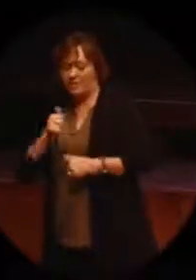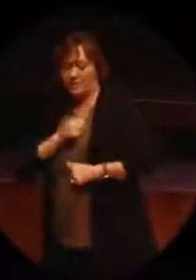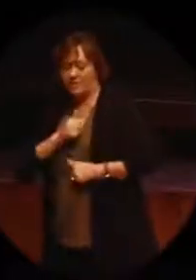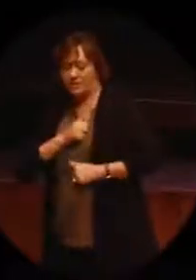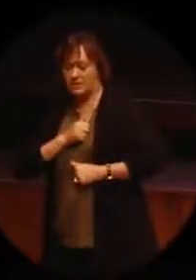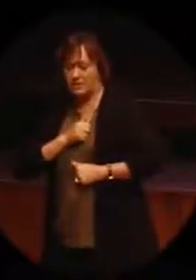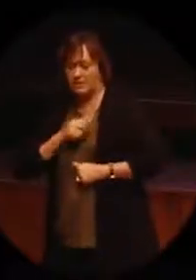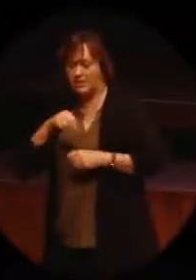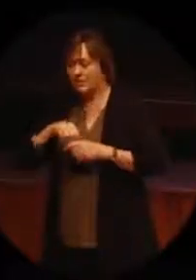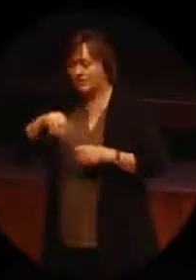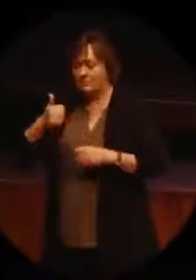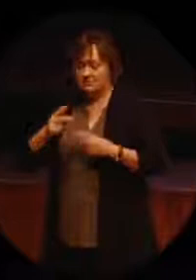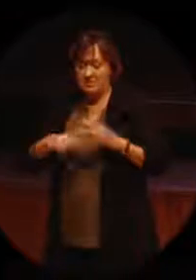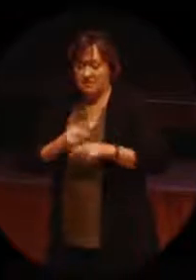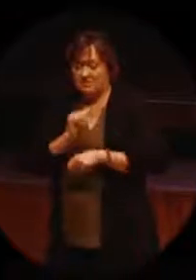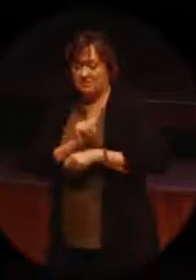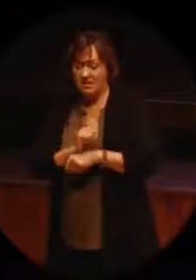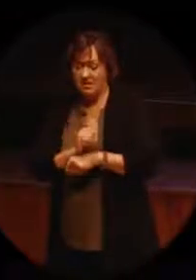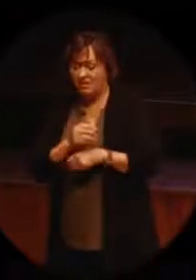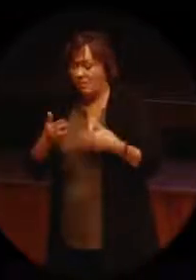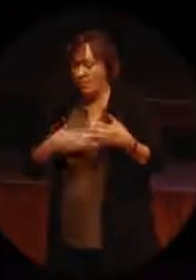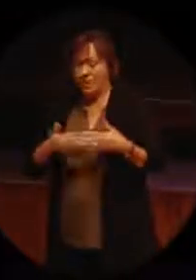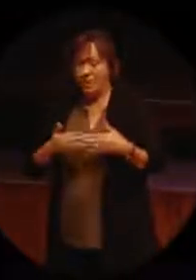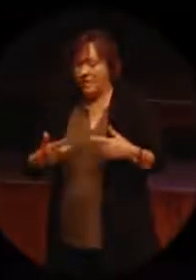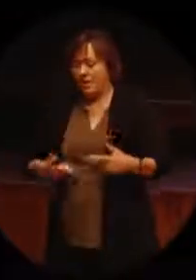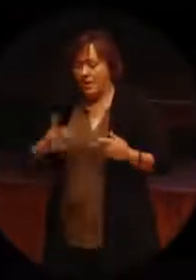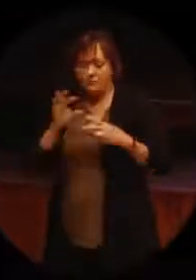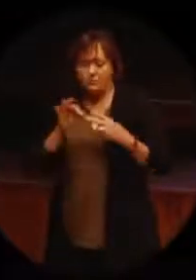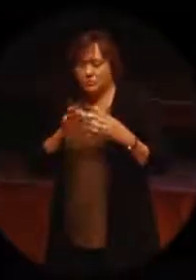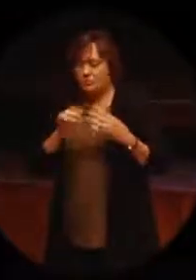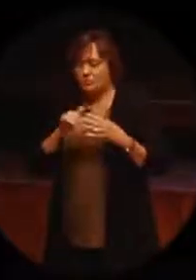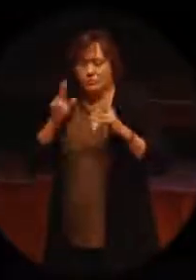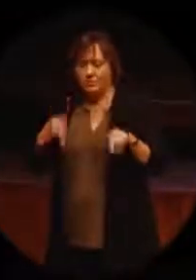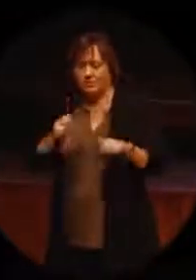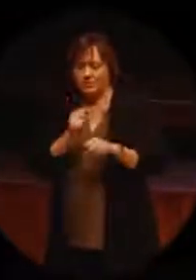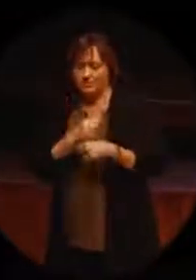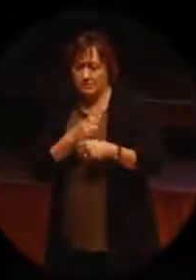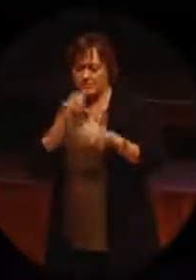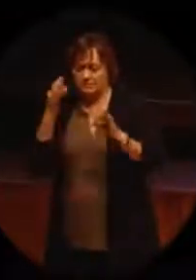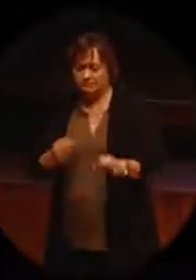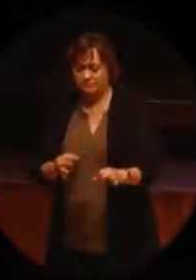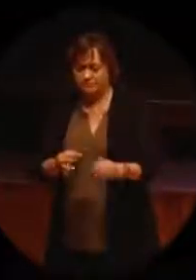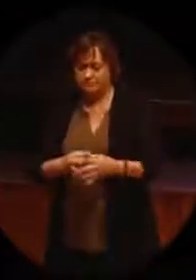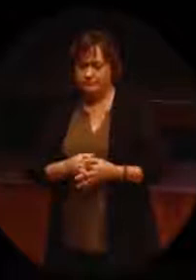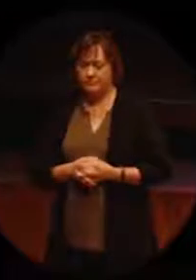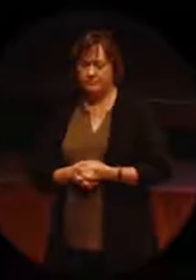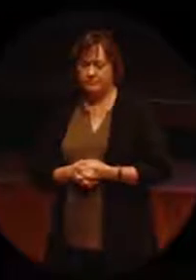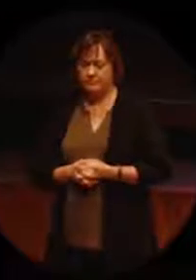military, in whatever occupation, in whatever life choices they make.